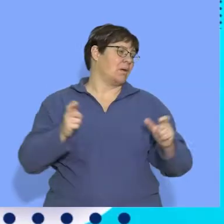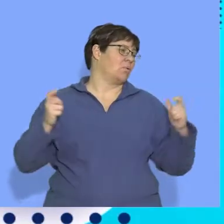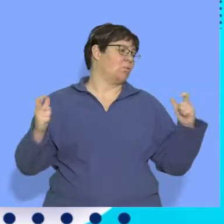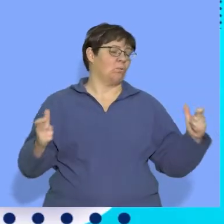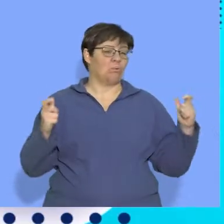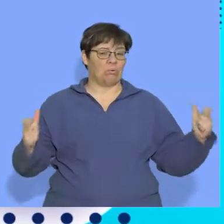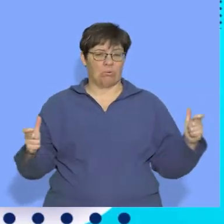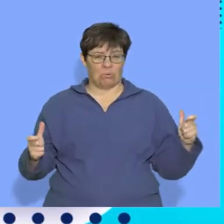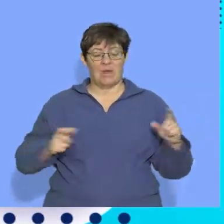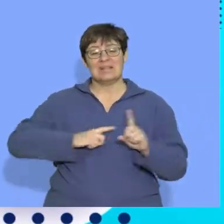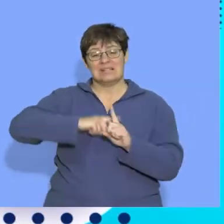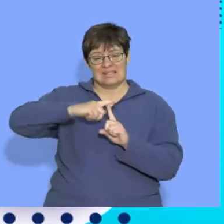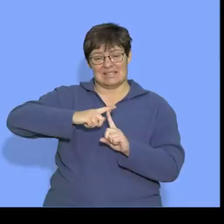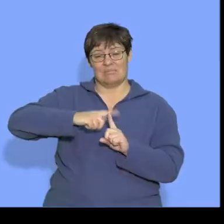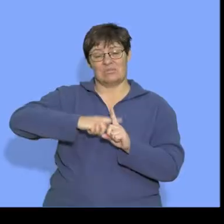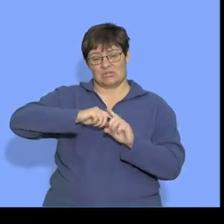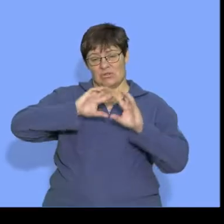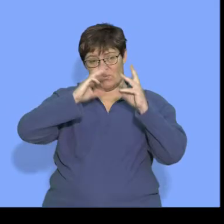average temperatures on the Earth.